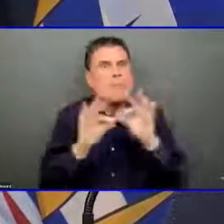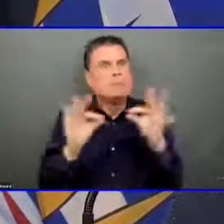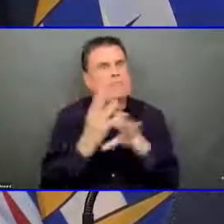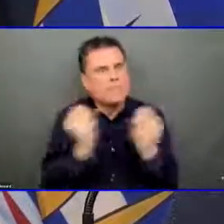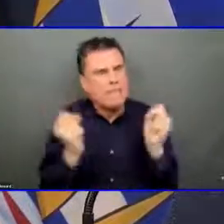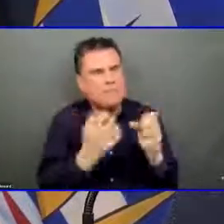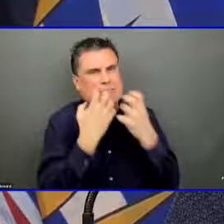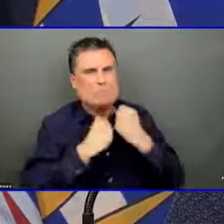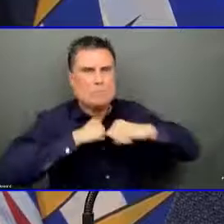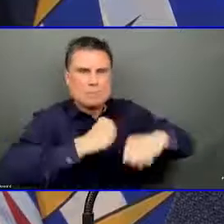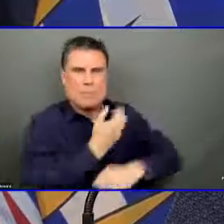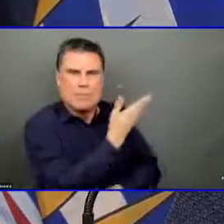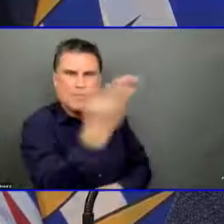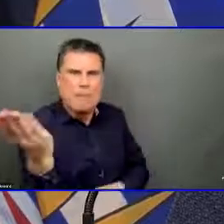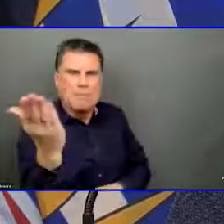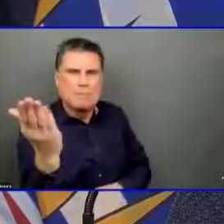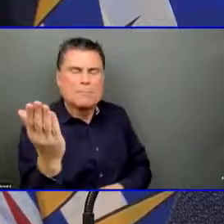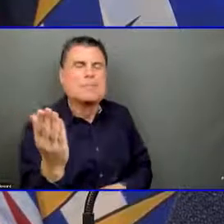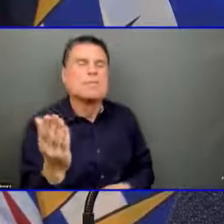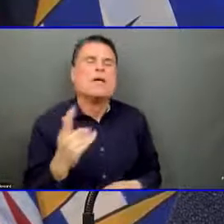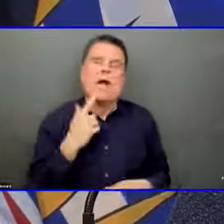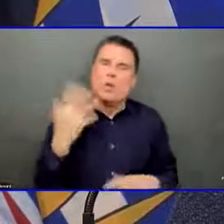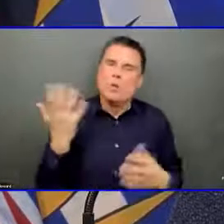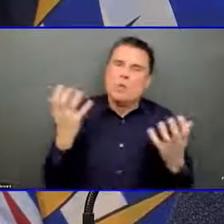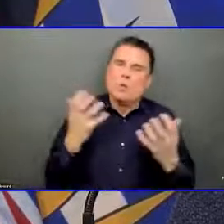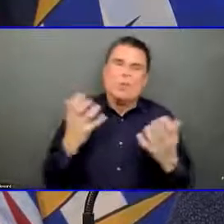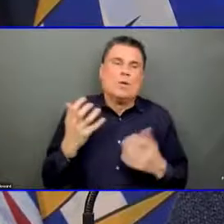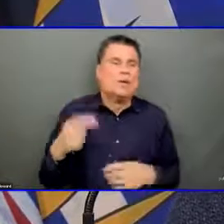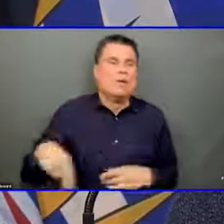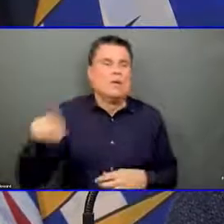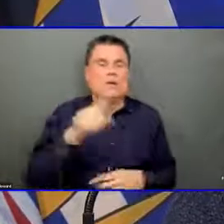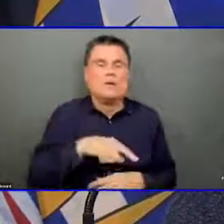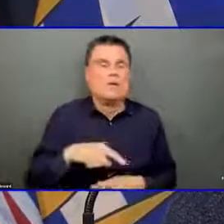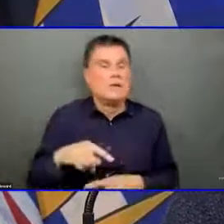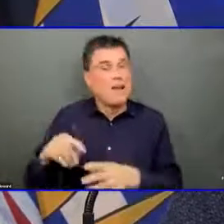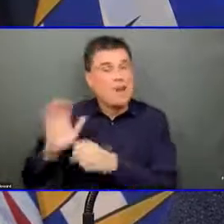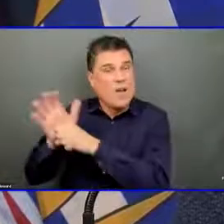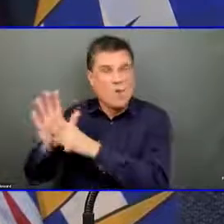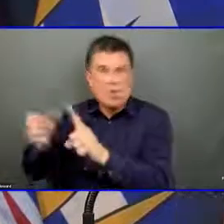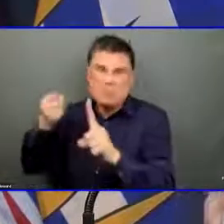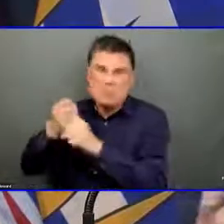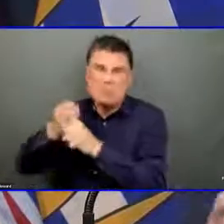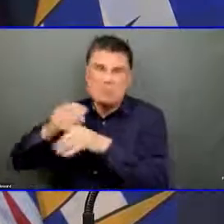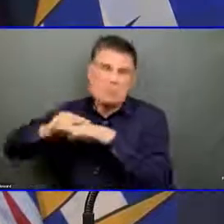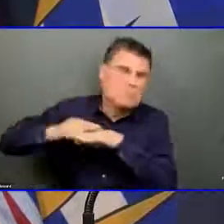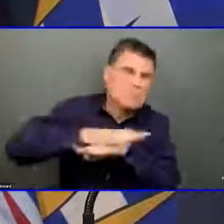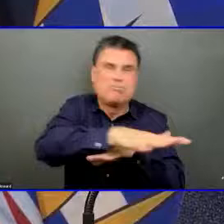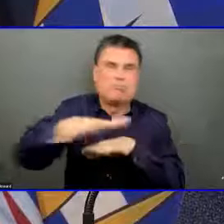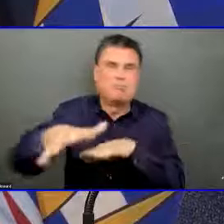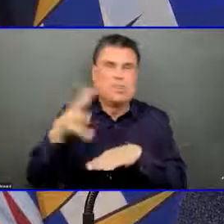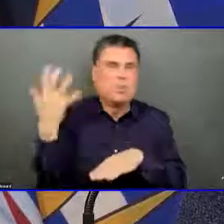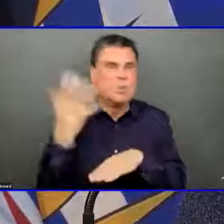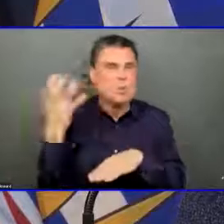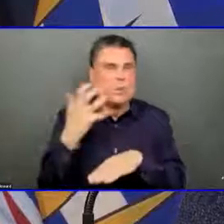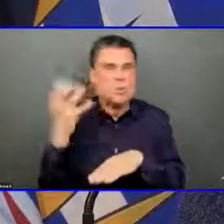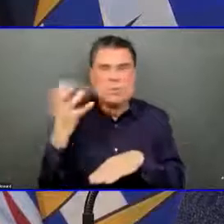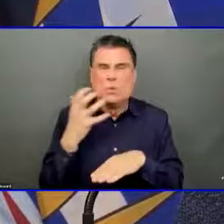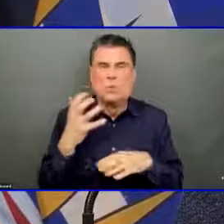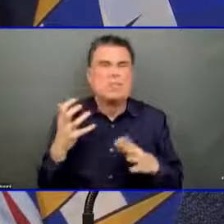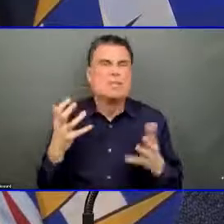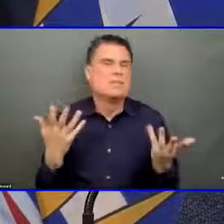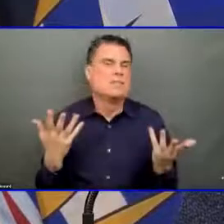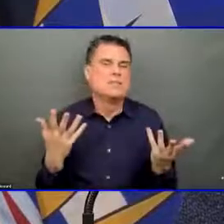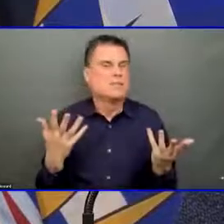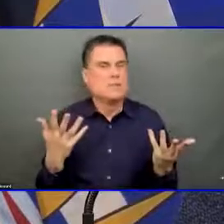influence and the most impact. We see that in economic data, we see that in the school data, we see that in young people